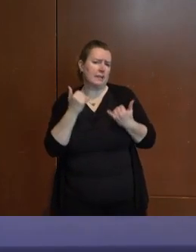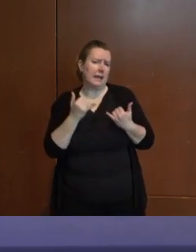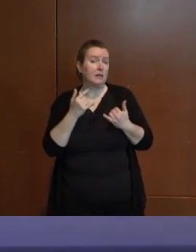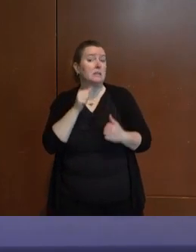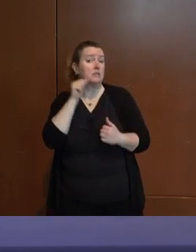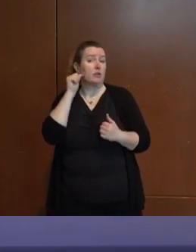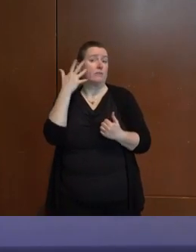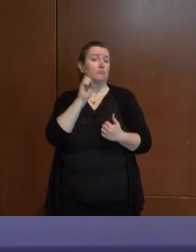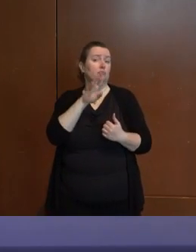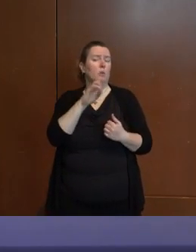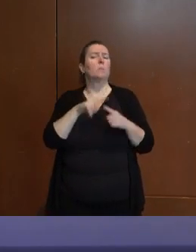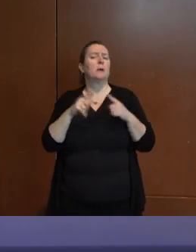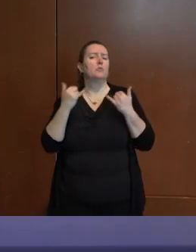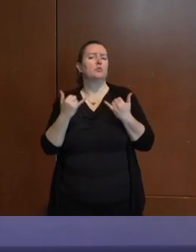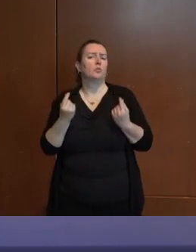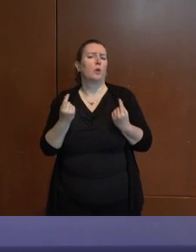okay?